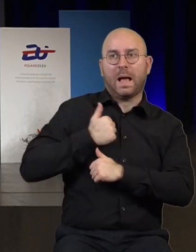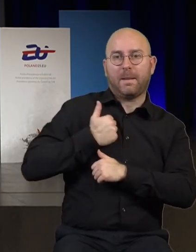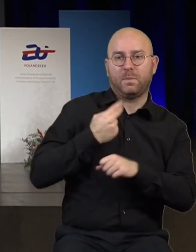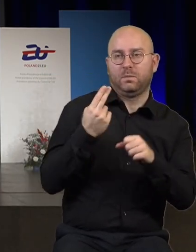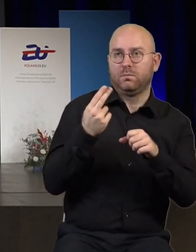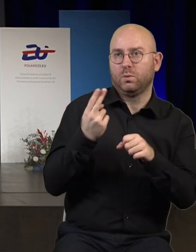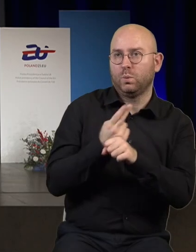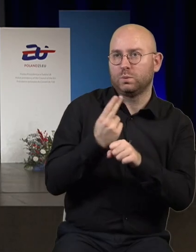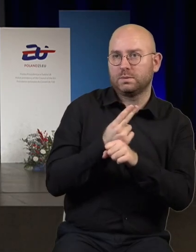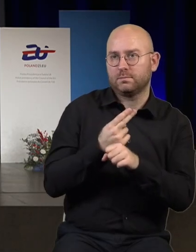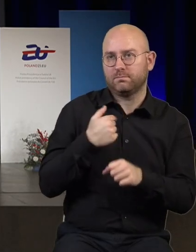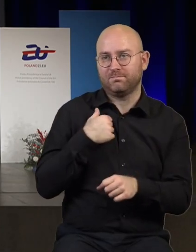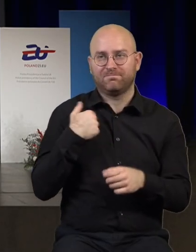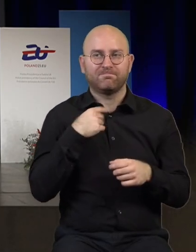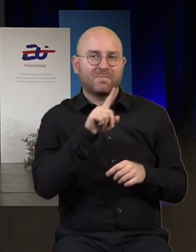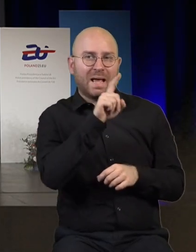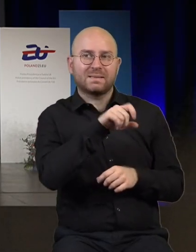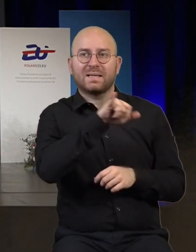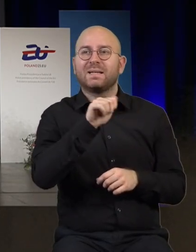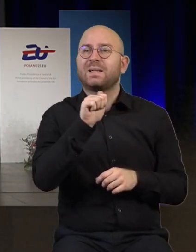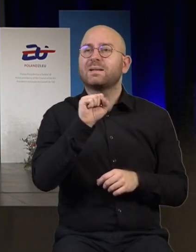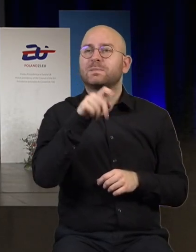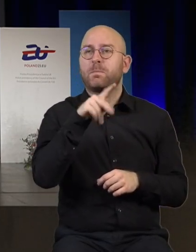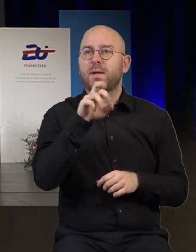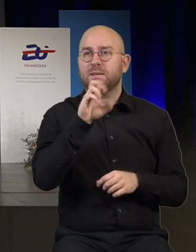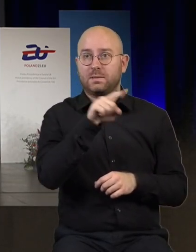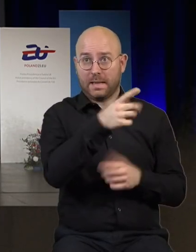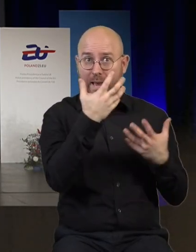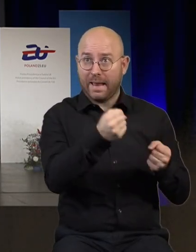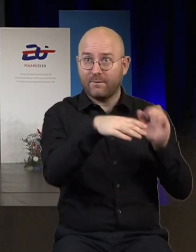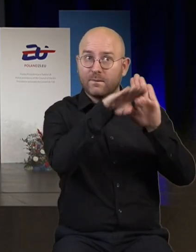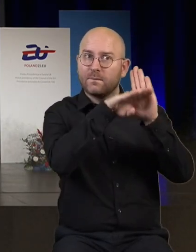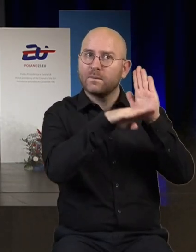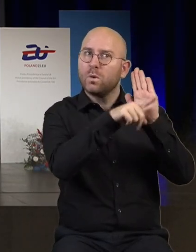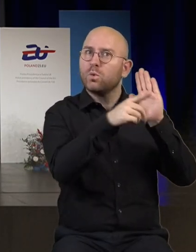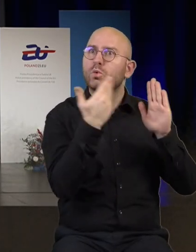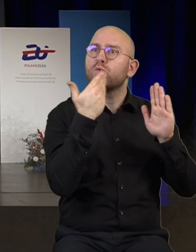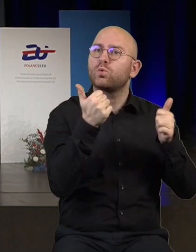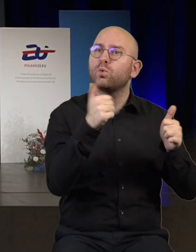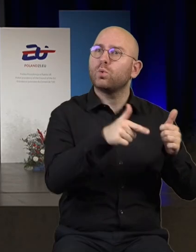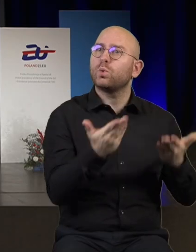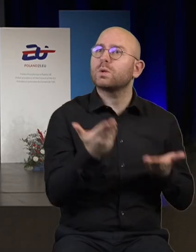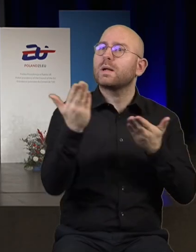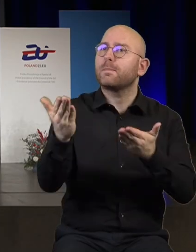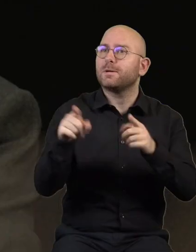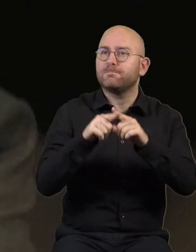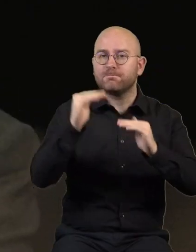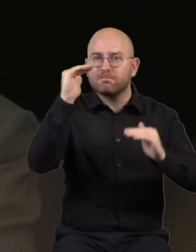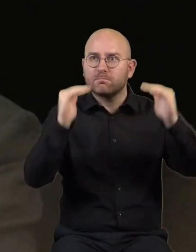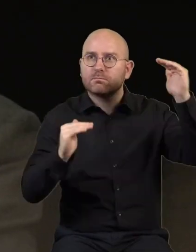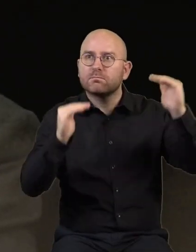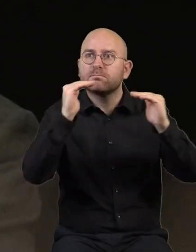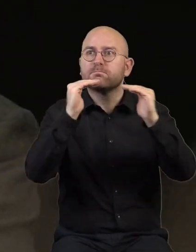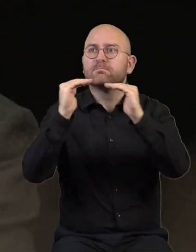Thank you. Yes, well, I mean, I think firstly, I think we need to refer to dual use. I mean, a lot of, let's